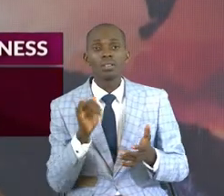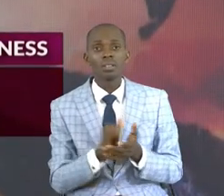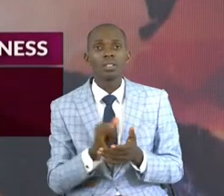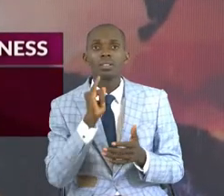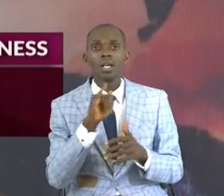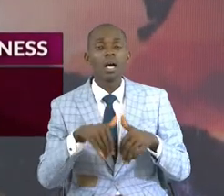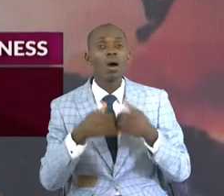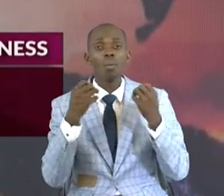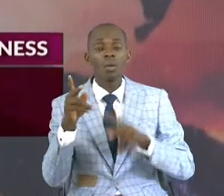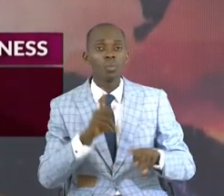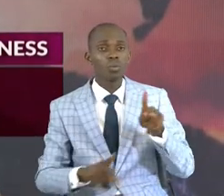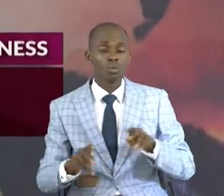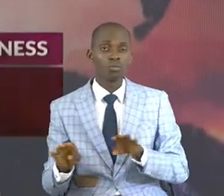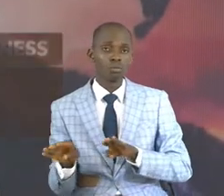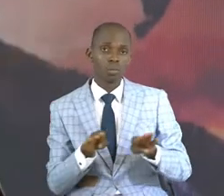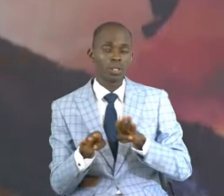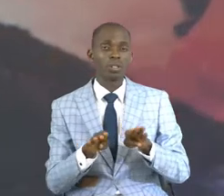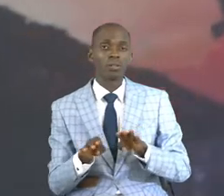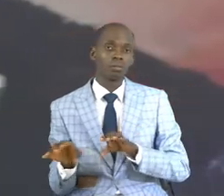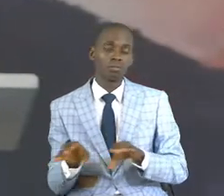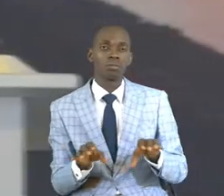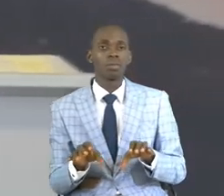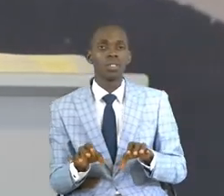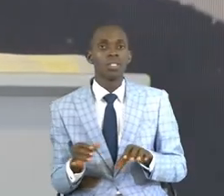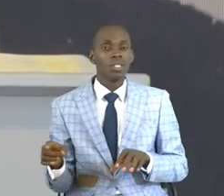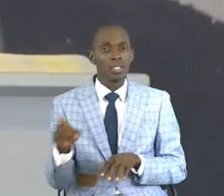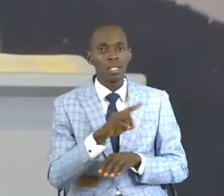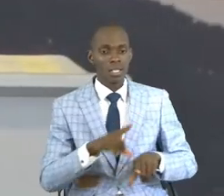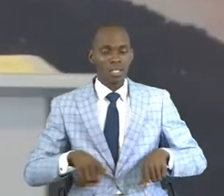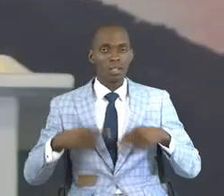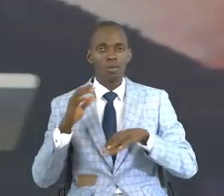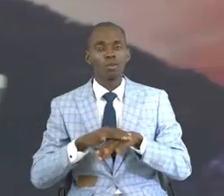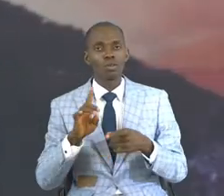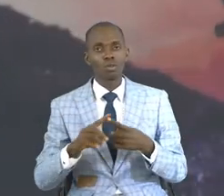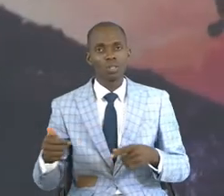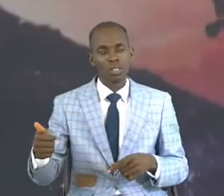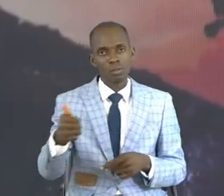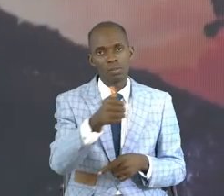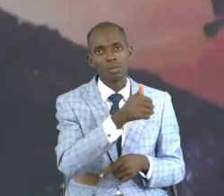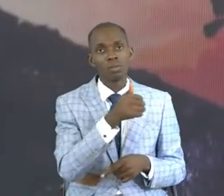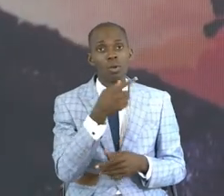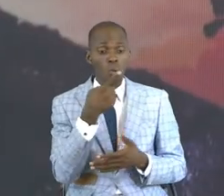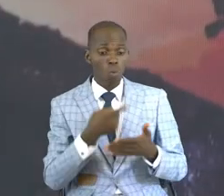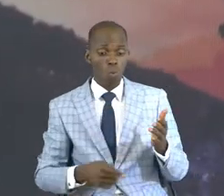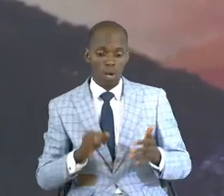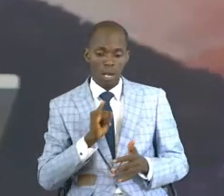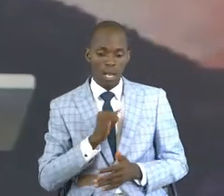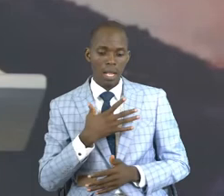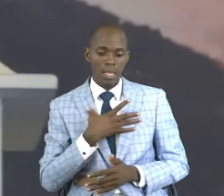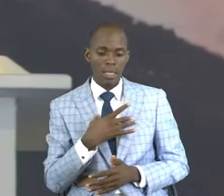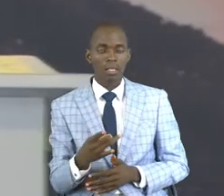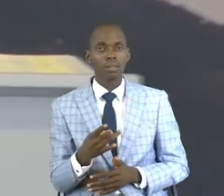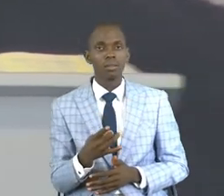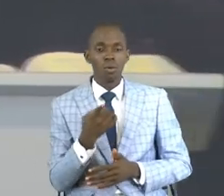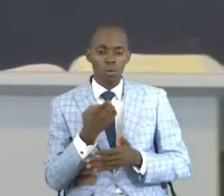people act. They live unto themselves. What I like, what I